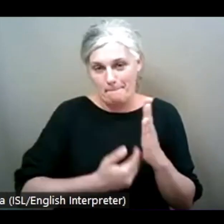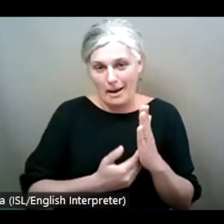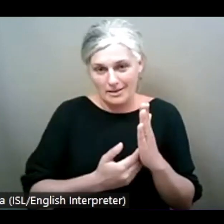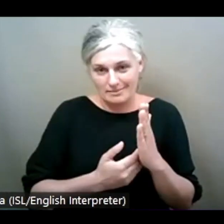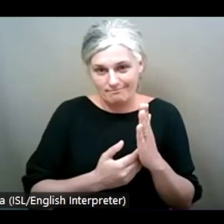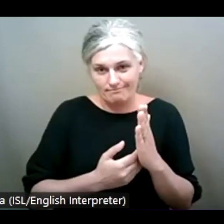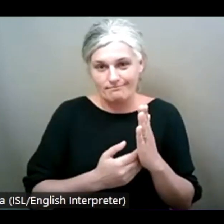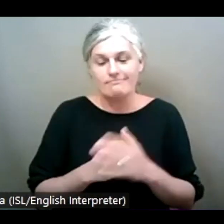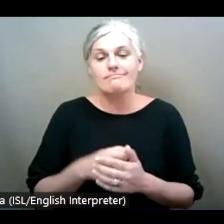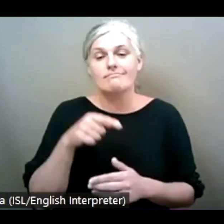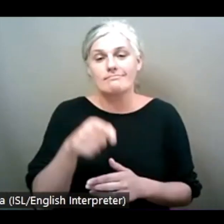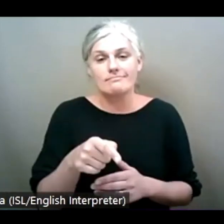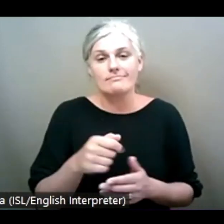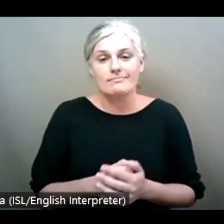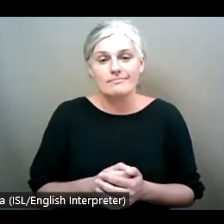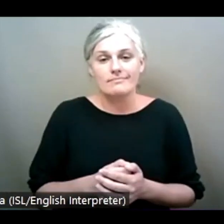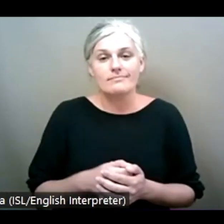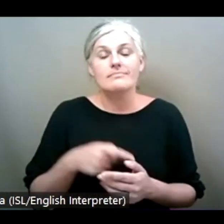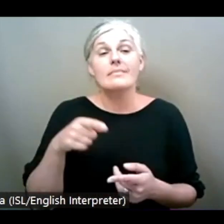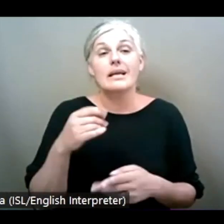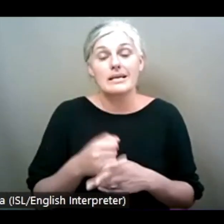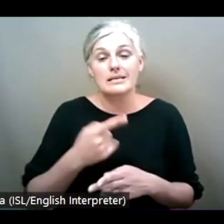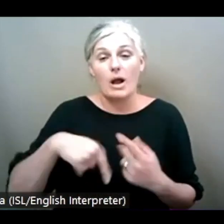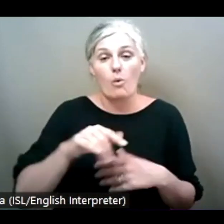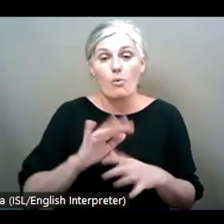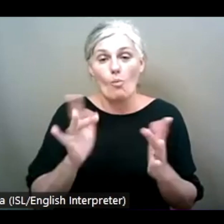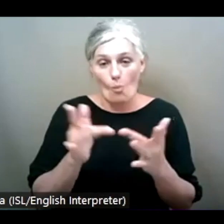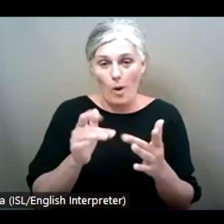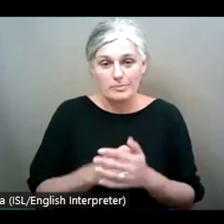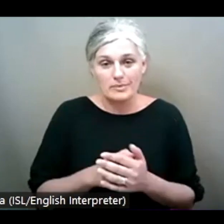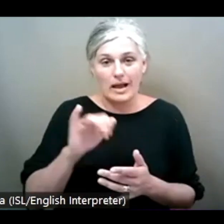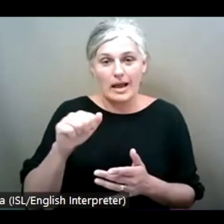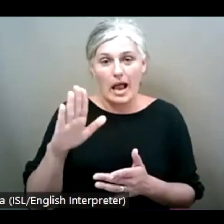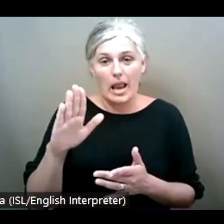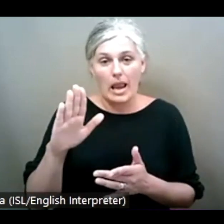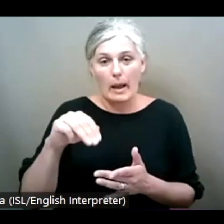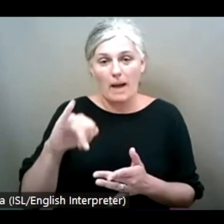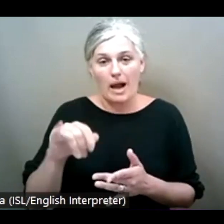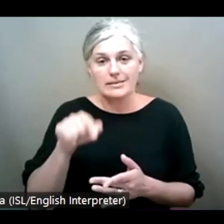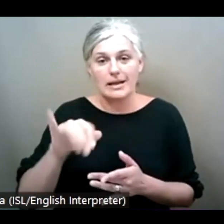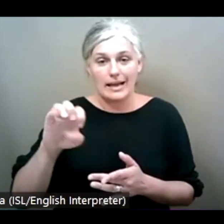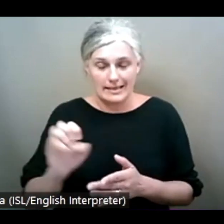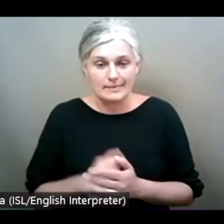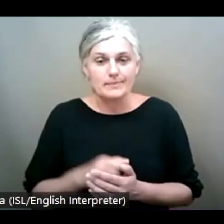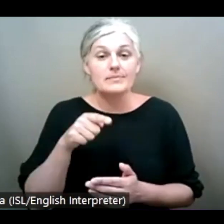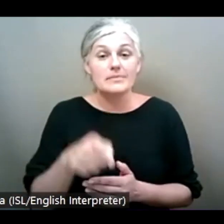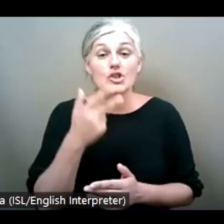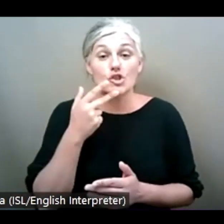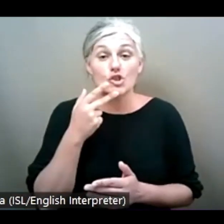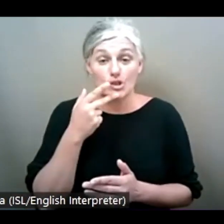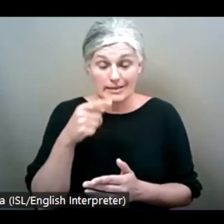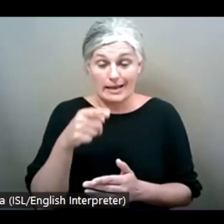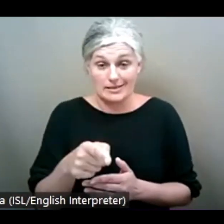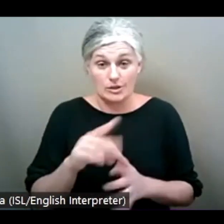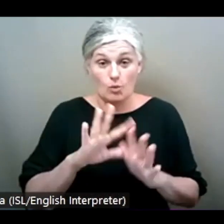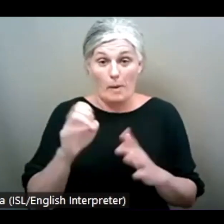that's ILMI.ie. This is the third webinar called Everything You Want